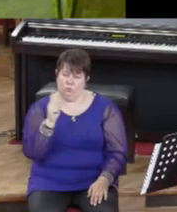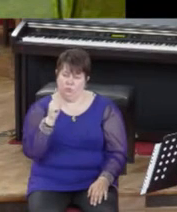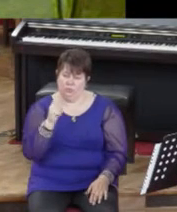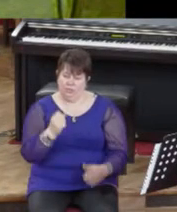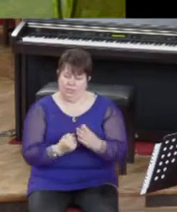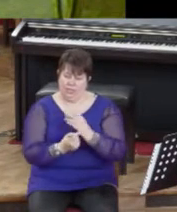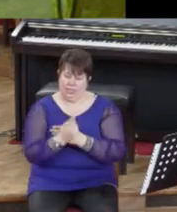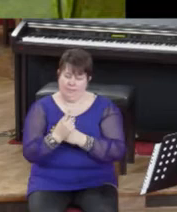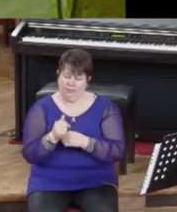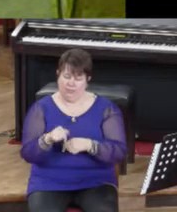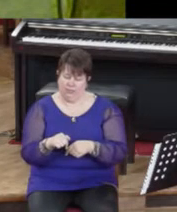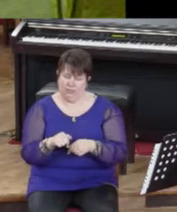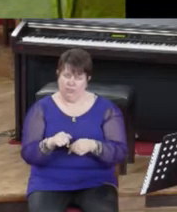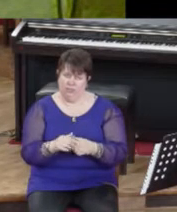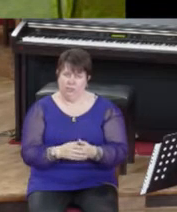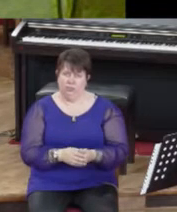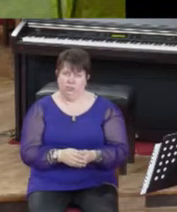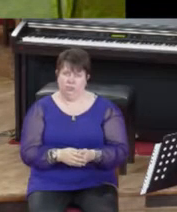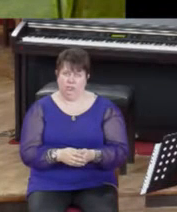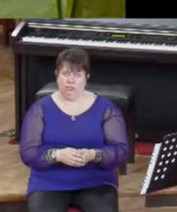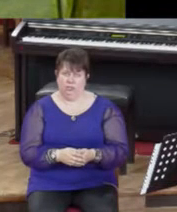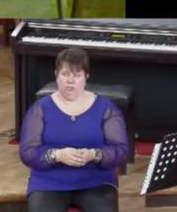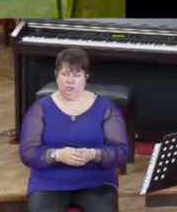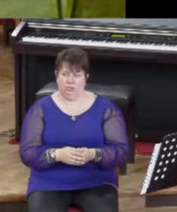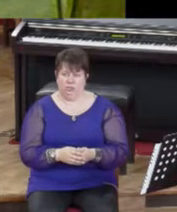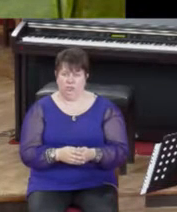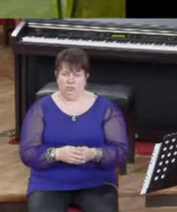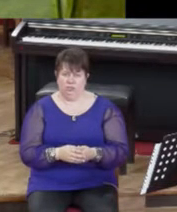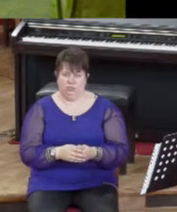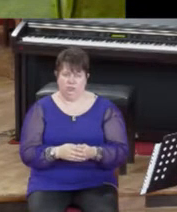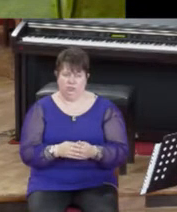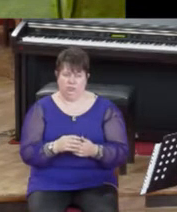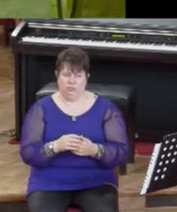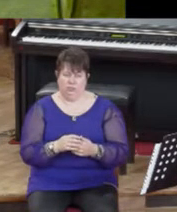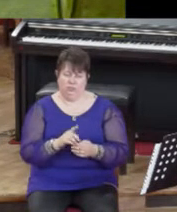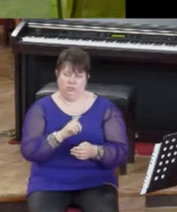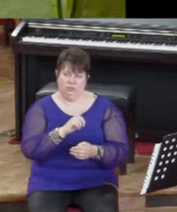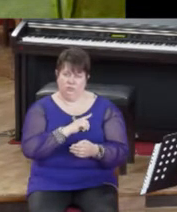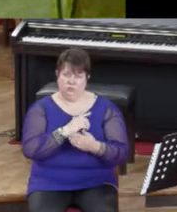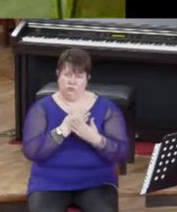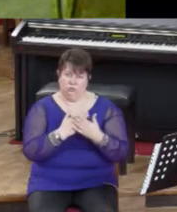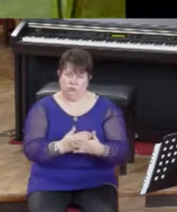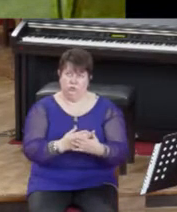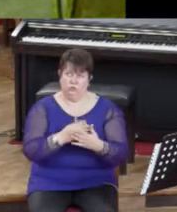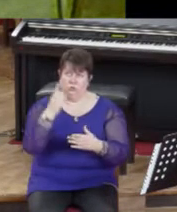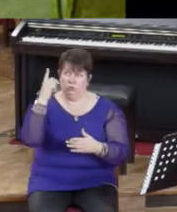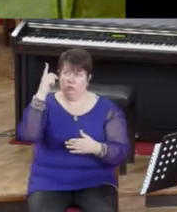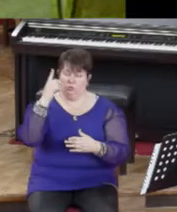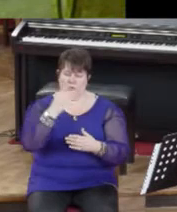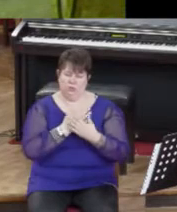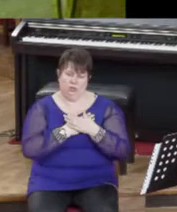no empty ritual, but a sign and a seal of God's love for your little ones.